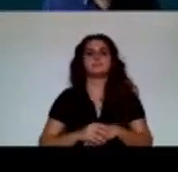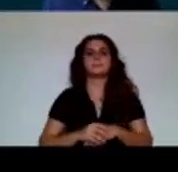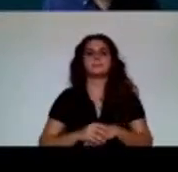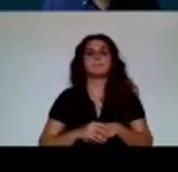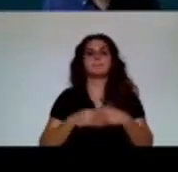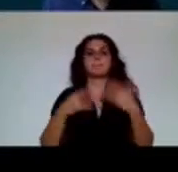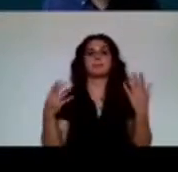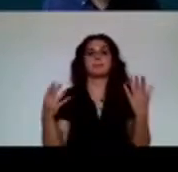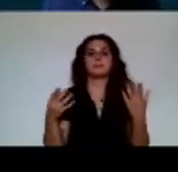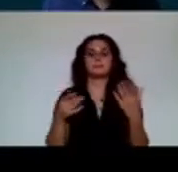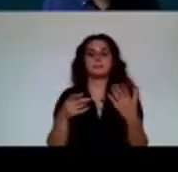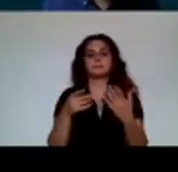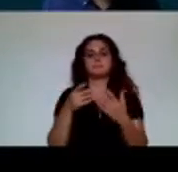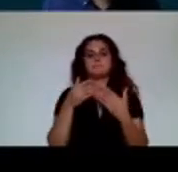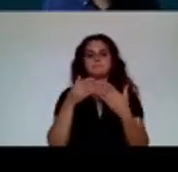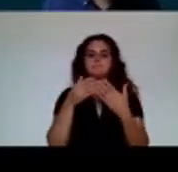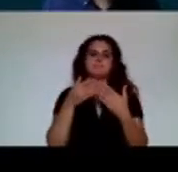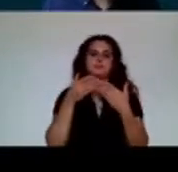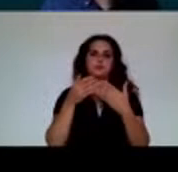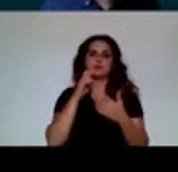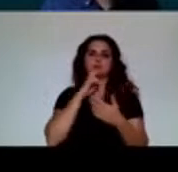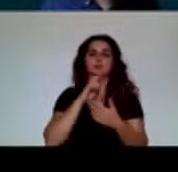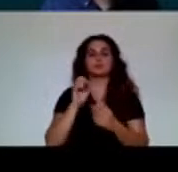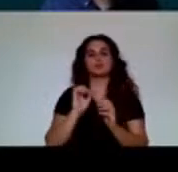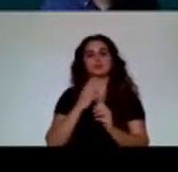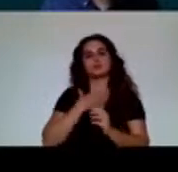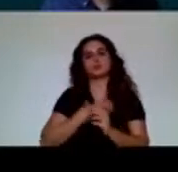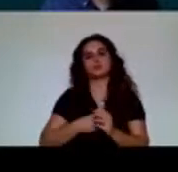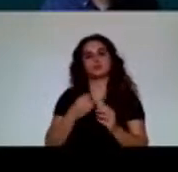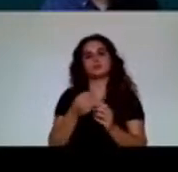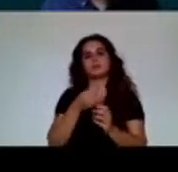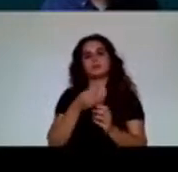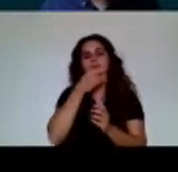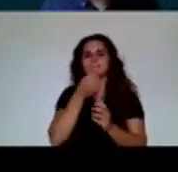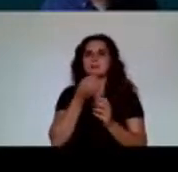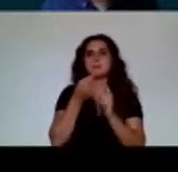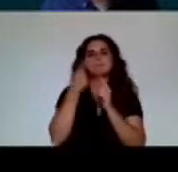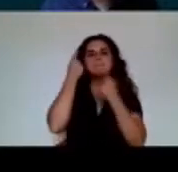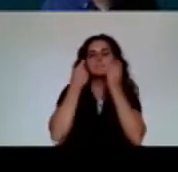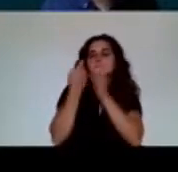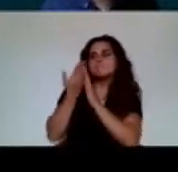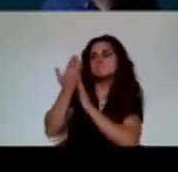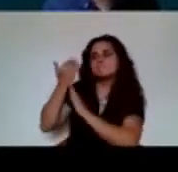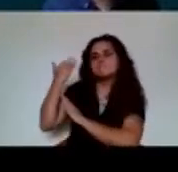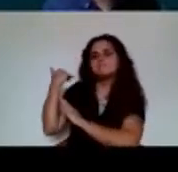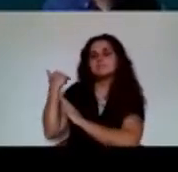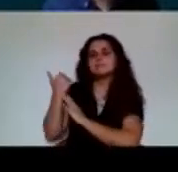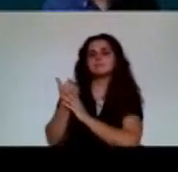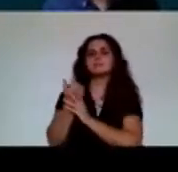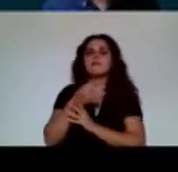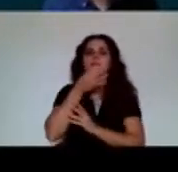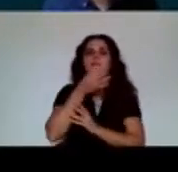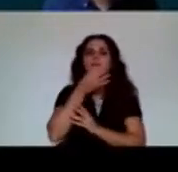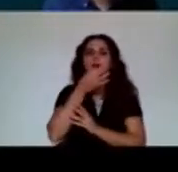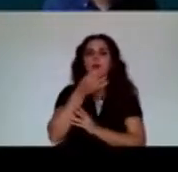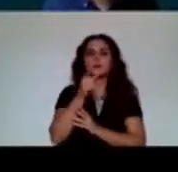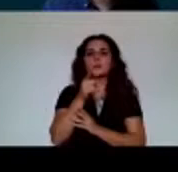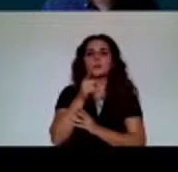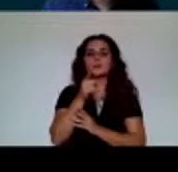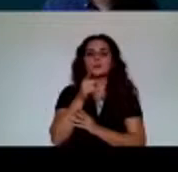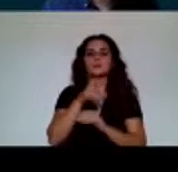So to address this question, I would like first to go a little bit back in time and to talk to you about